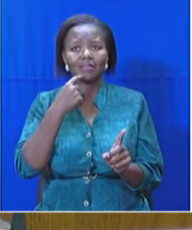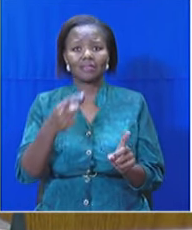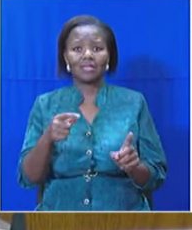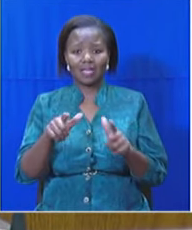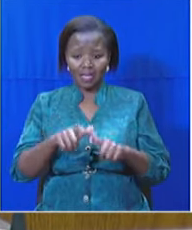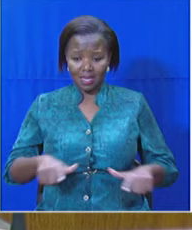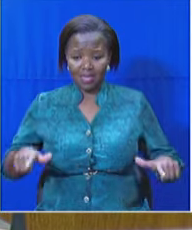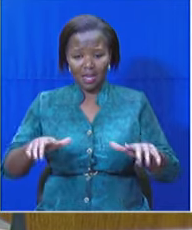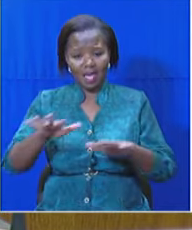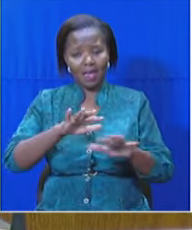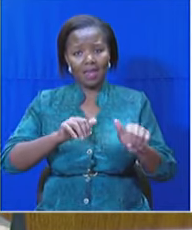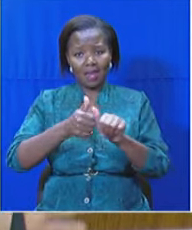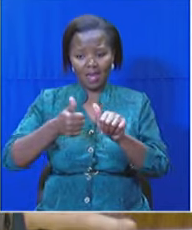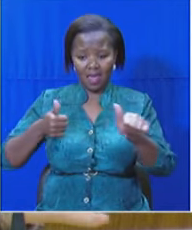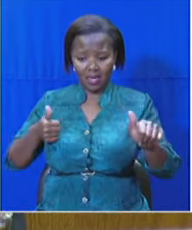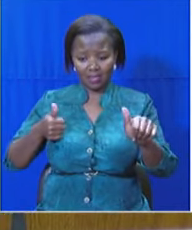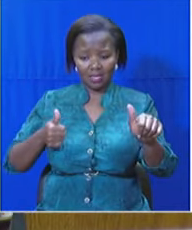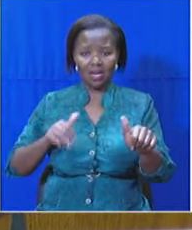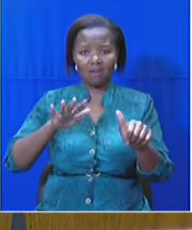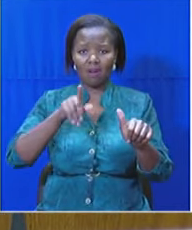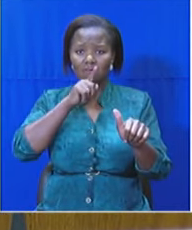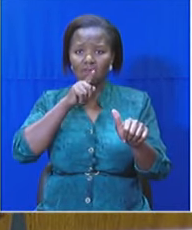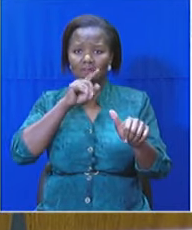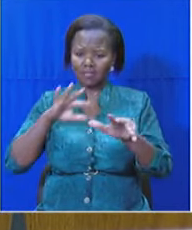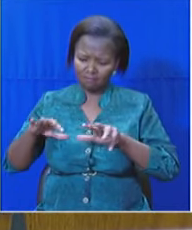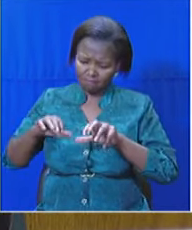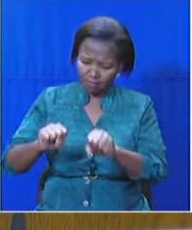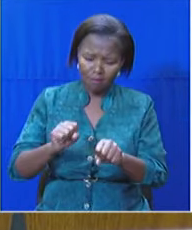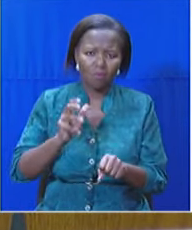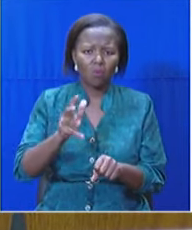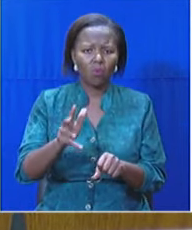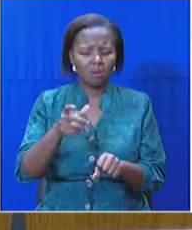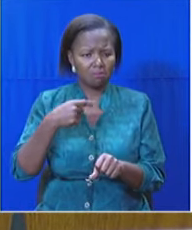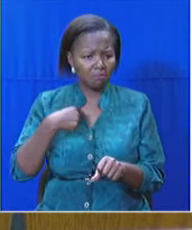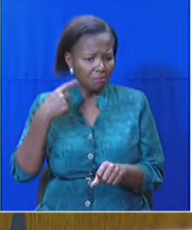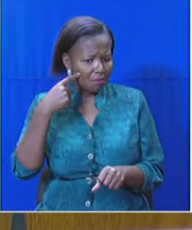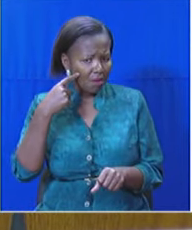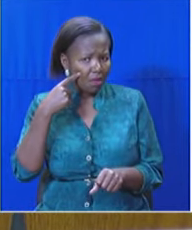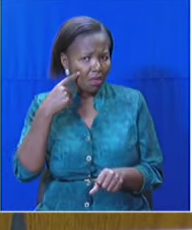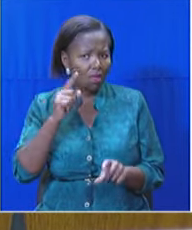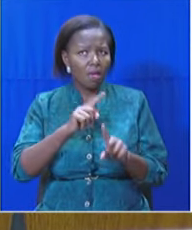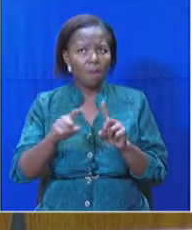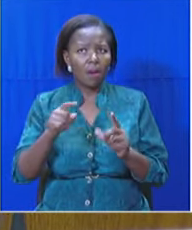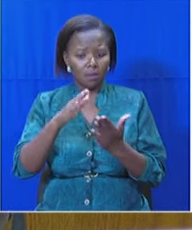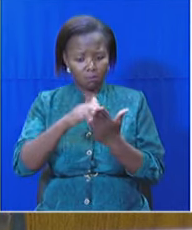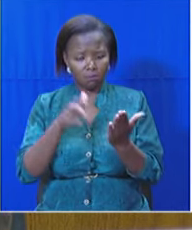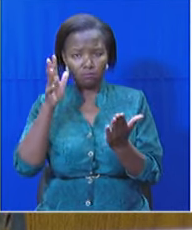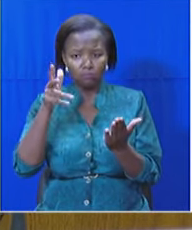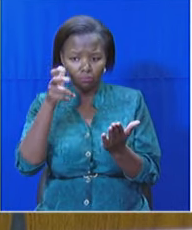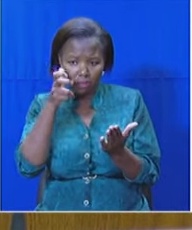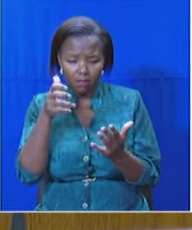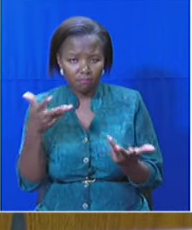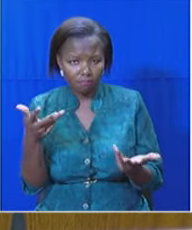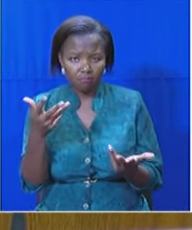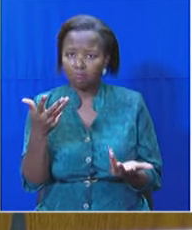5,000 hectares will be expropriated. That's what I heard. I have unfortunately not seen your speech, and I will have to